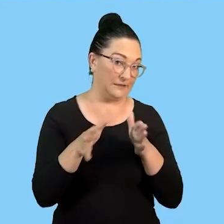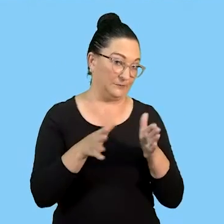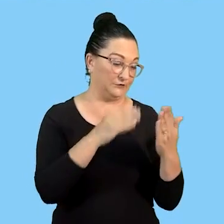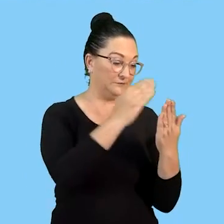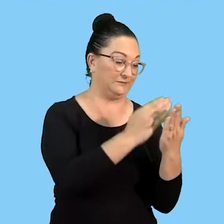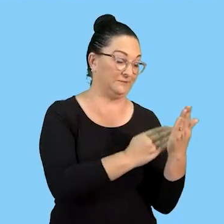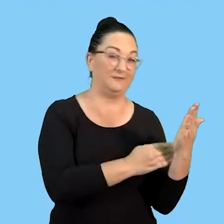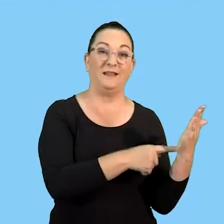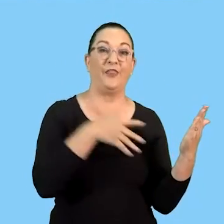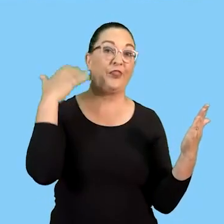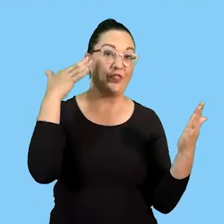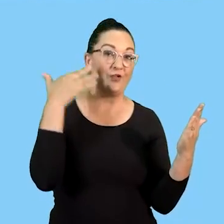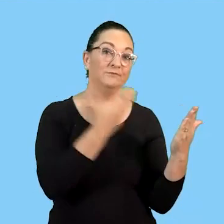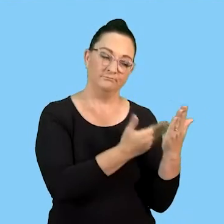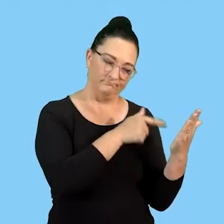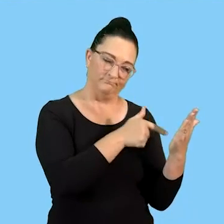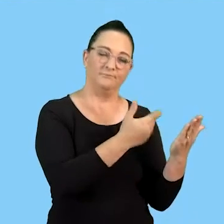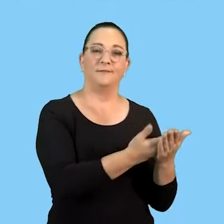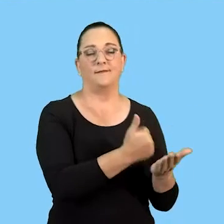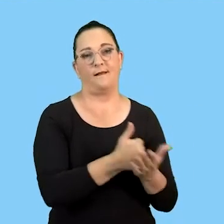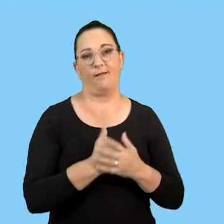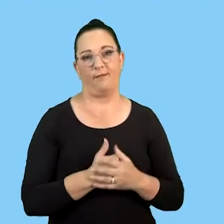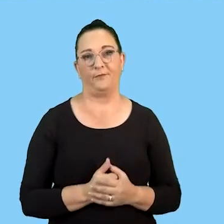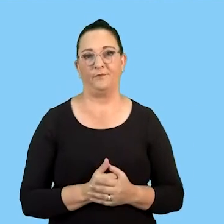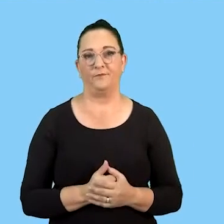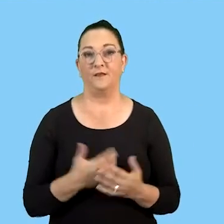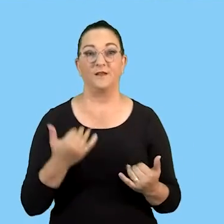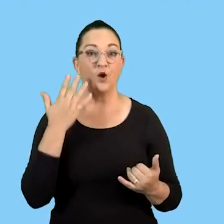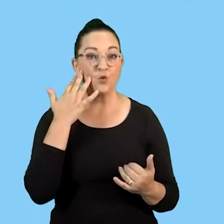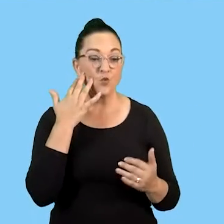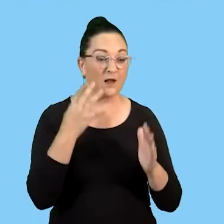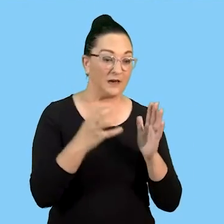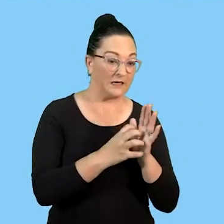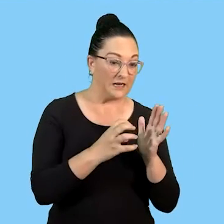an ad break, and then when we come back, we're going to quickly, not even